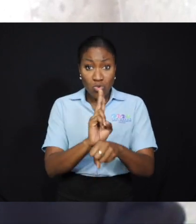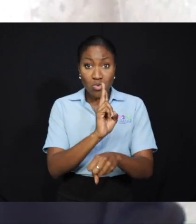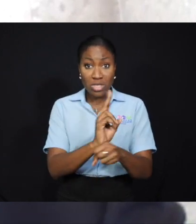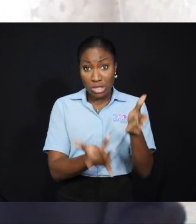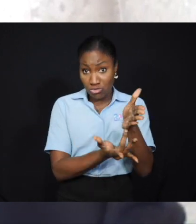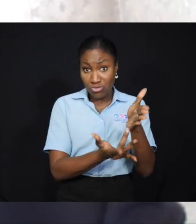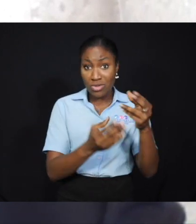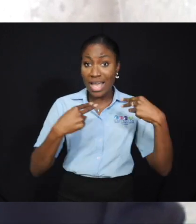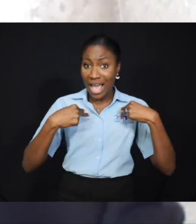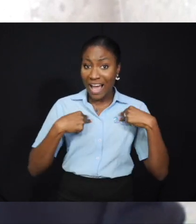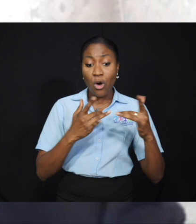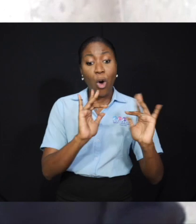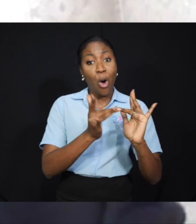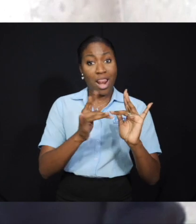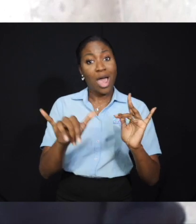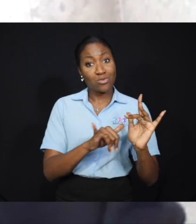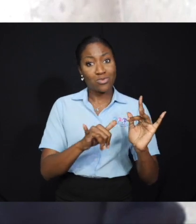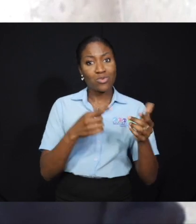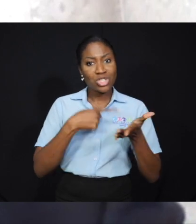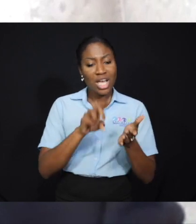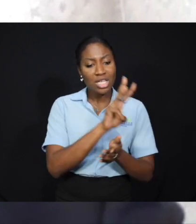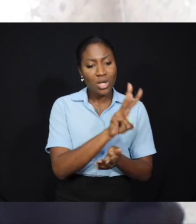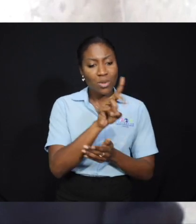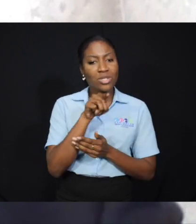CSRs at